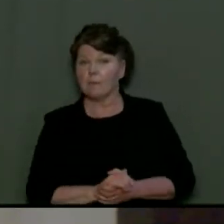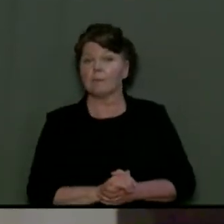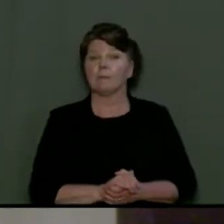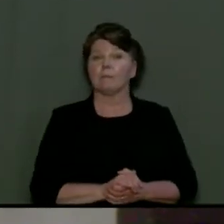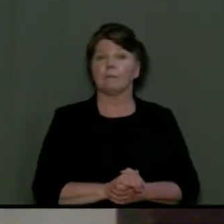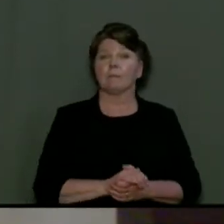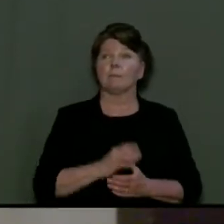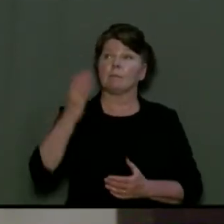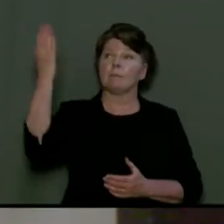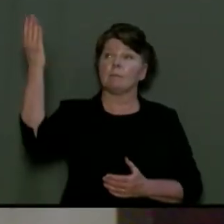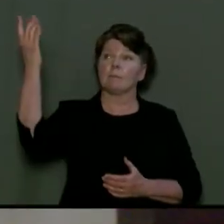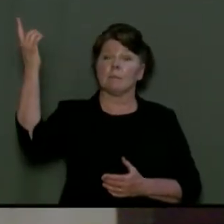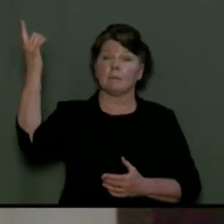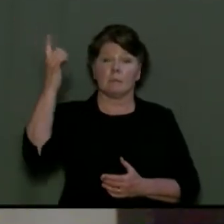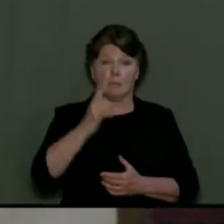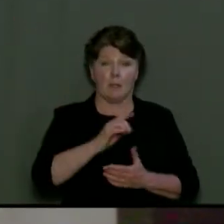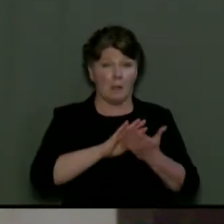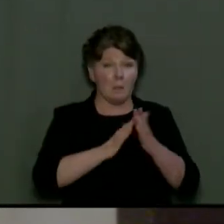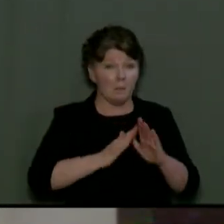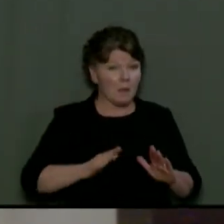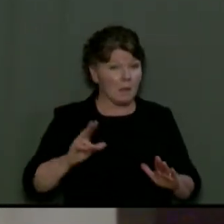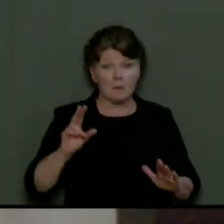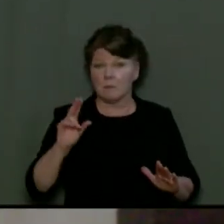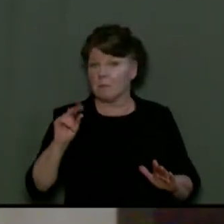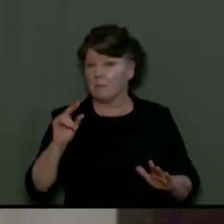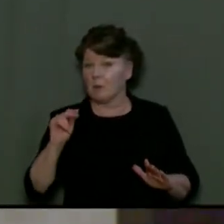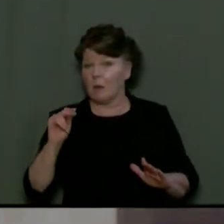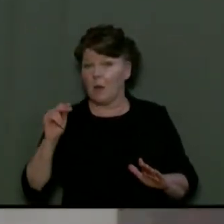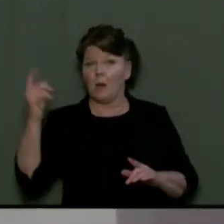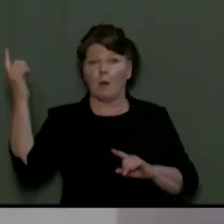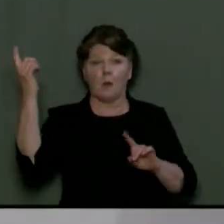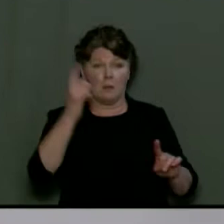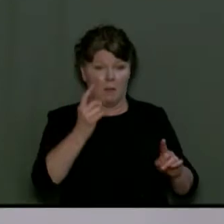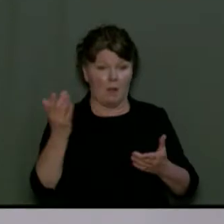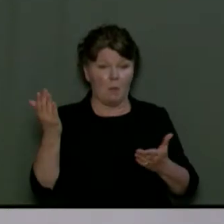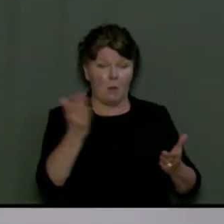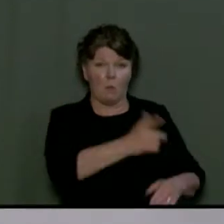I have not come to bring peace, but a sword.